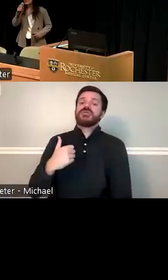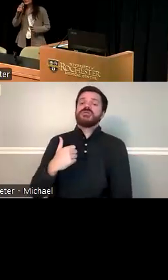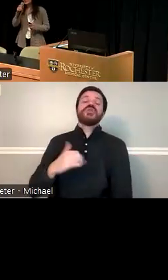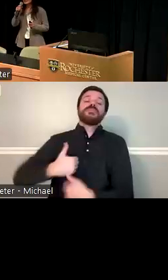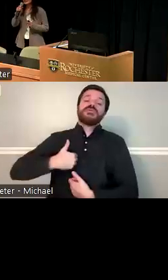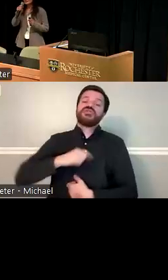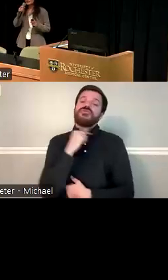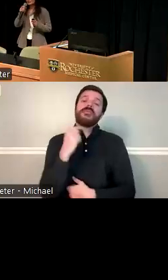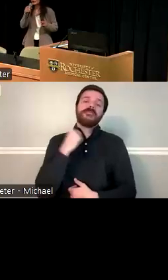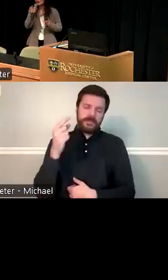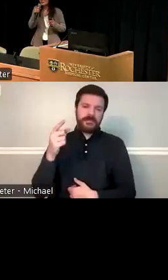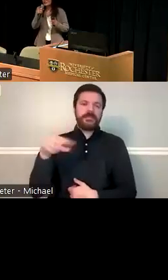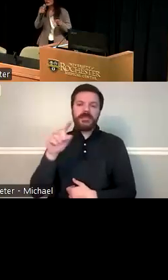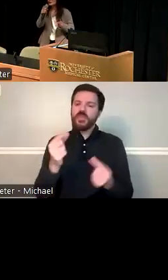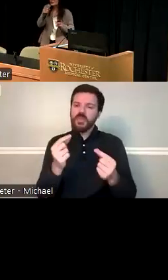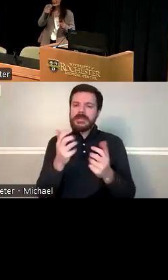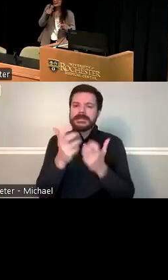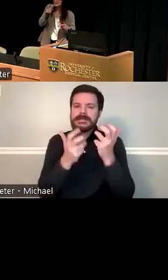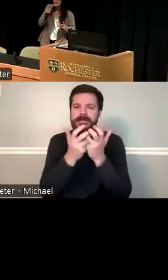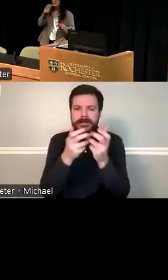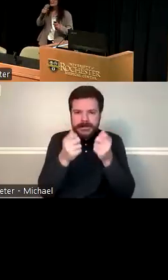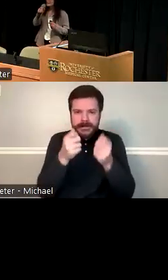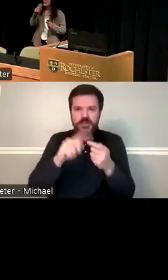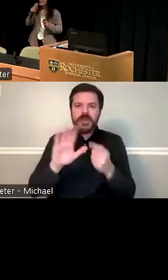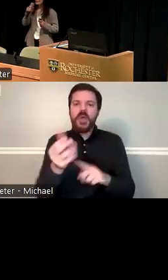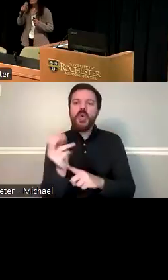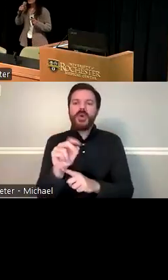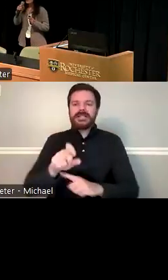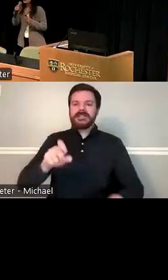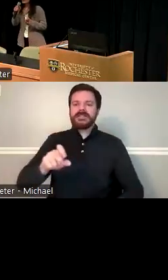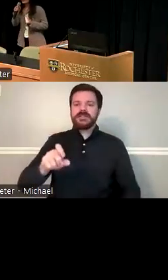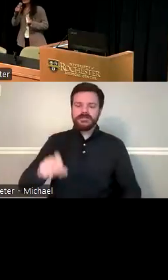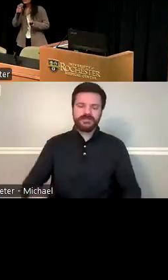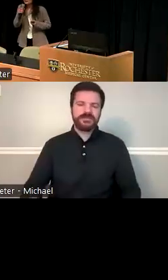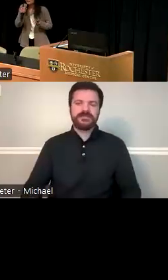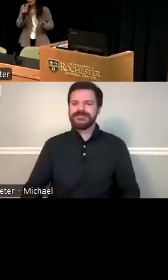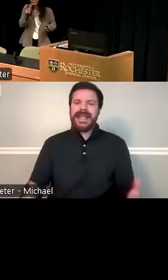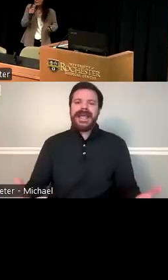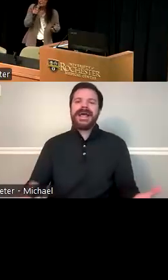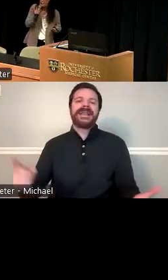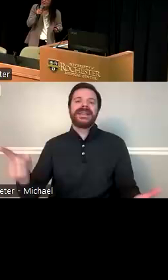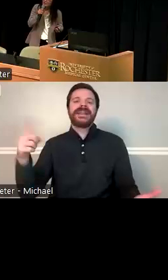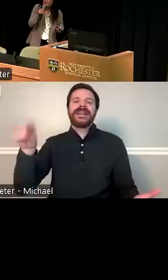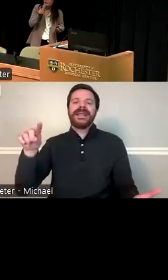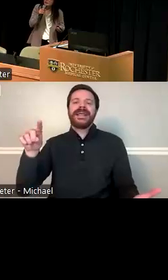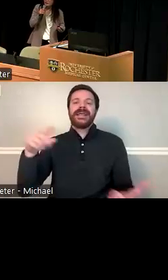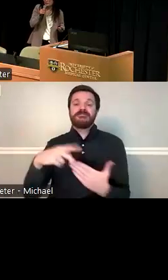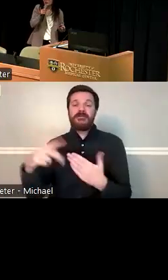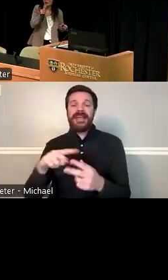were tailoring these programs for their own needs because they were not really developed for